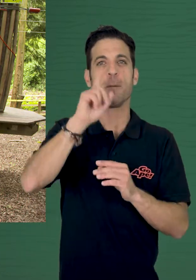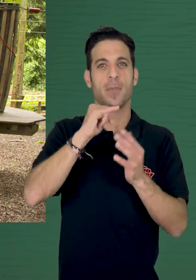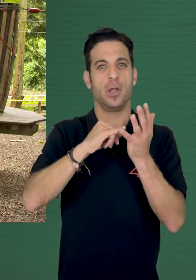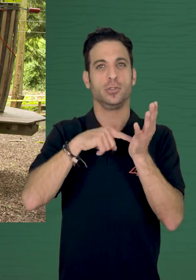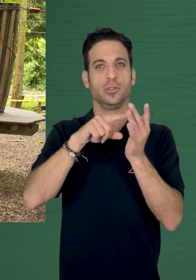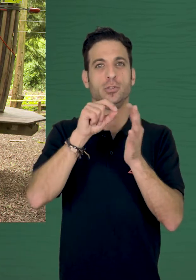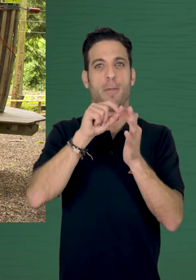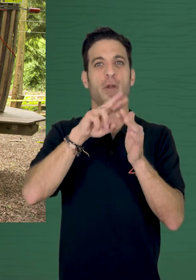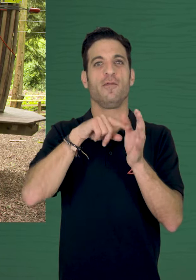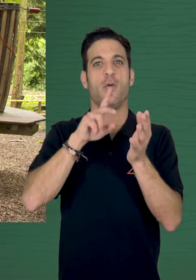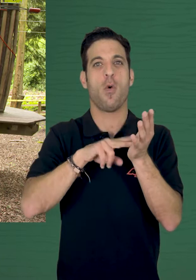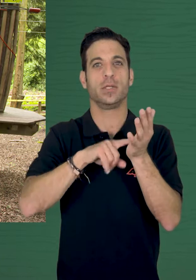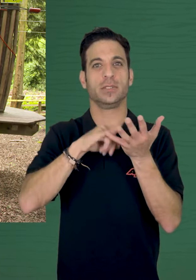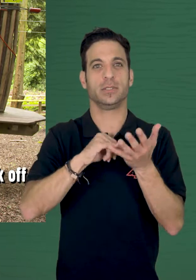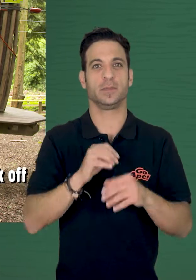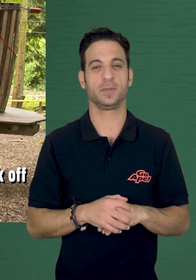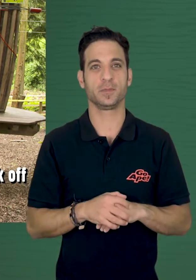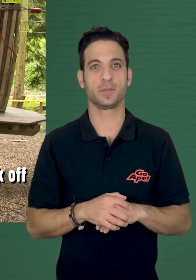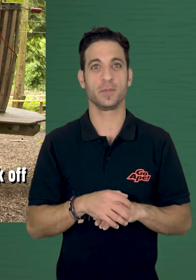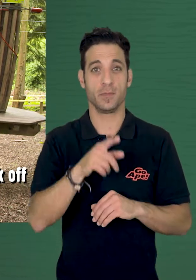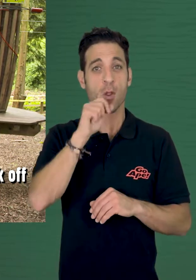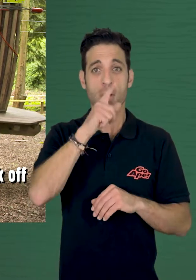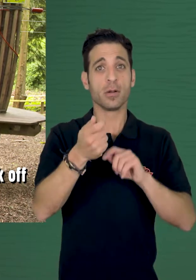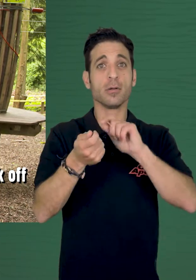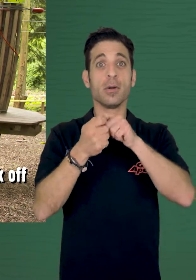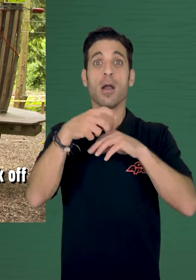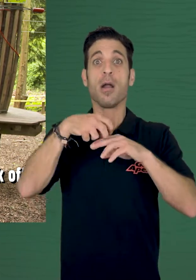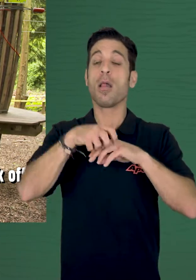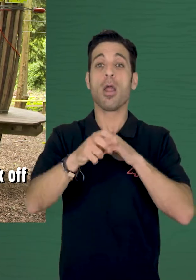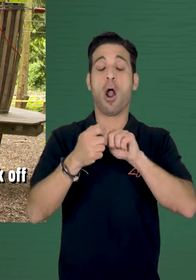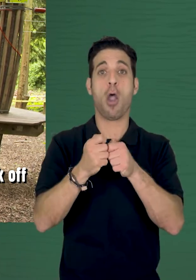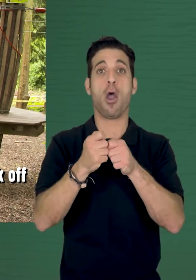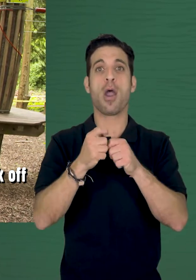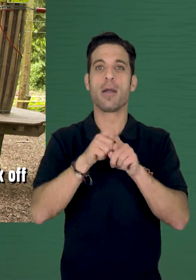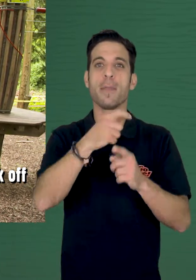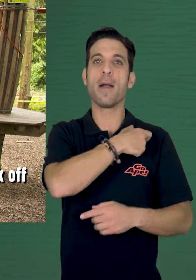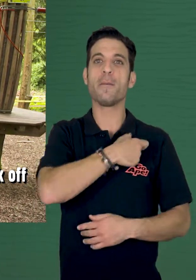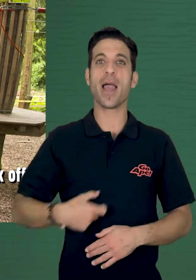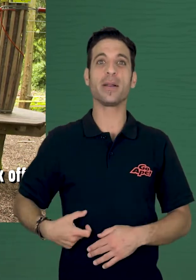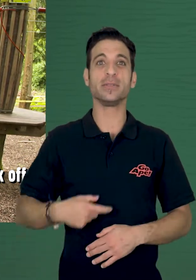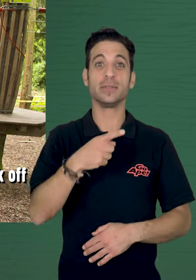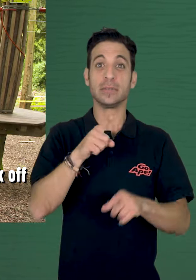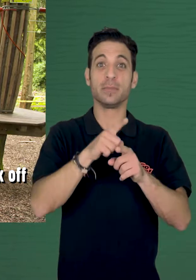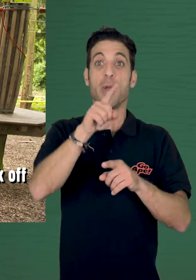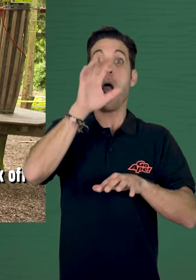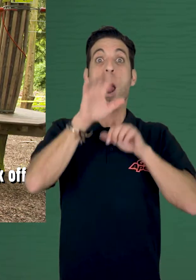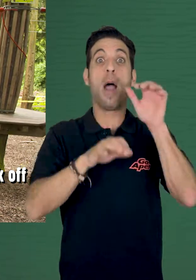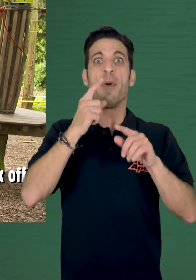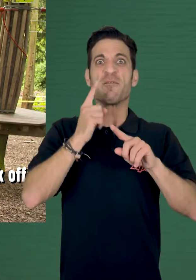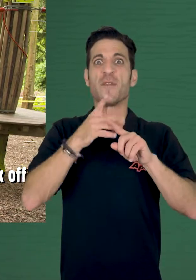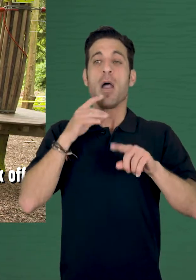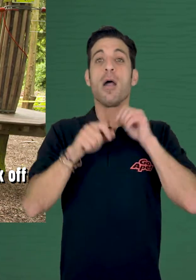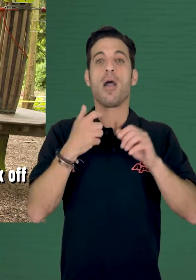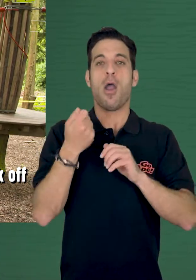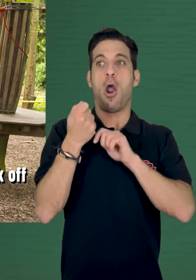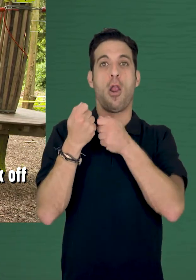are called stop falls. It will lock off if you fall, just like a seatbelt. It will also lock off if you climb